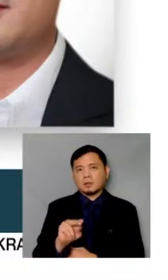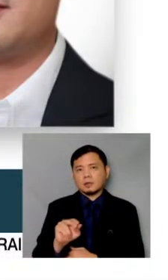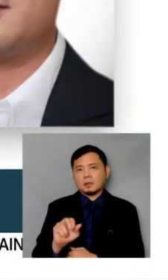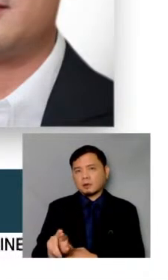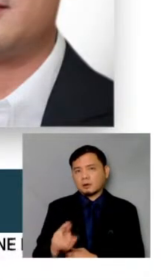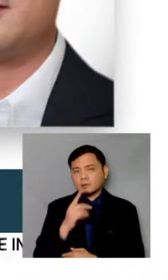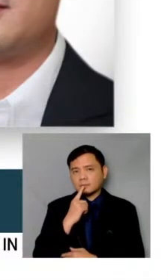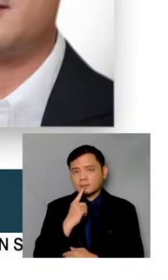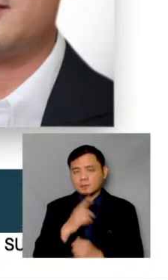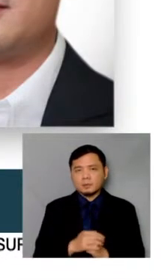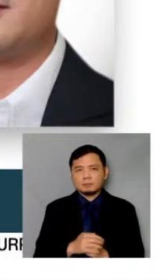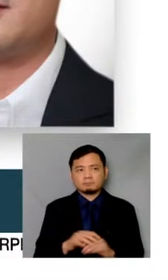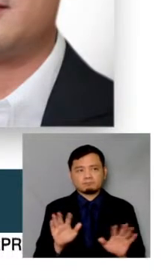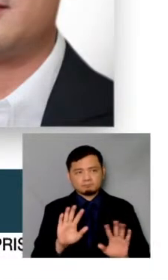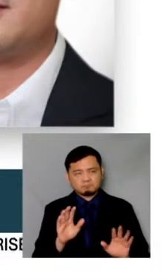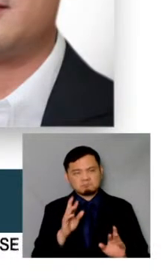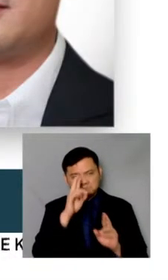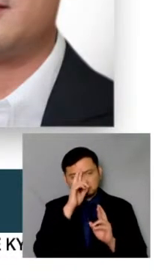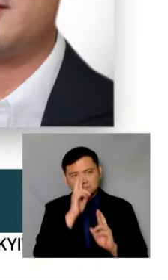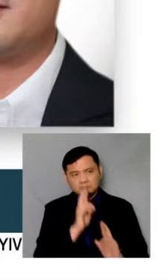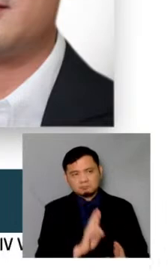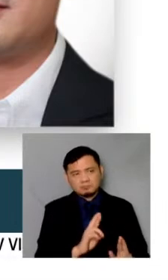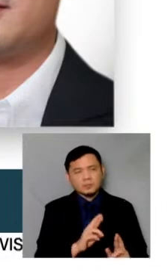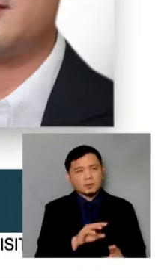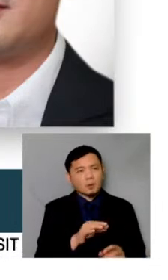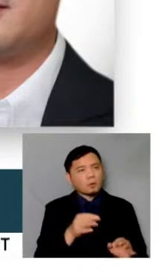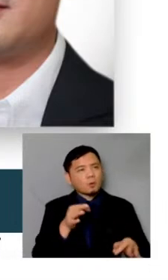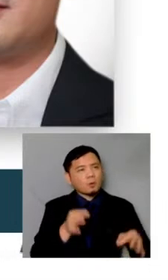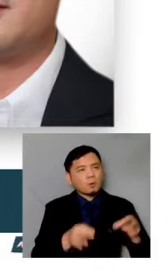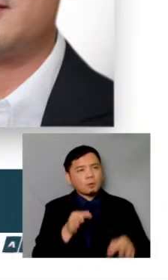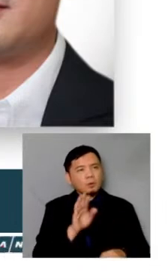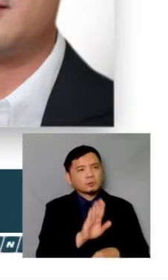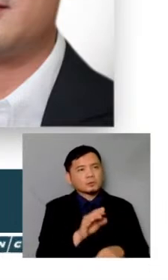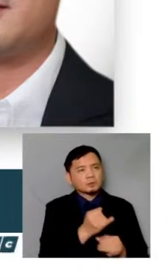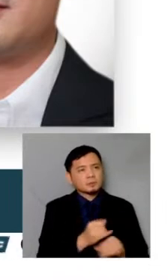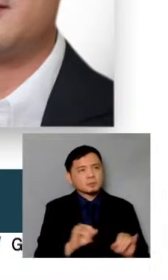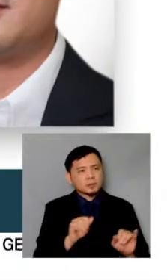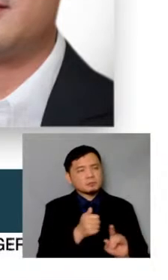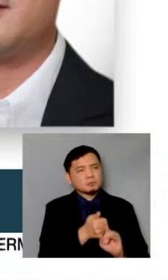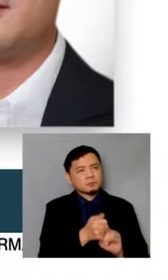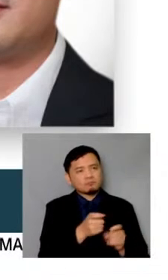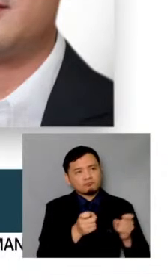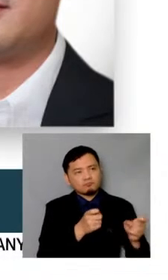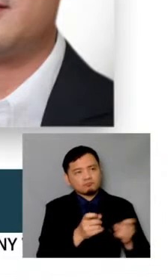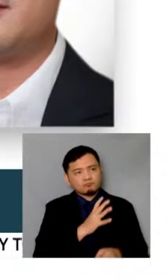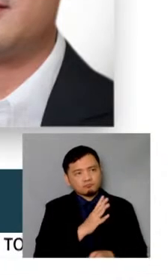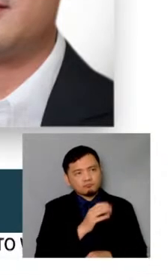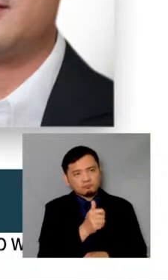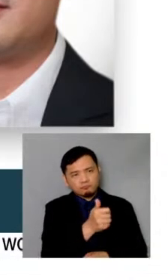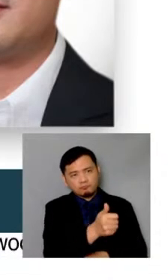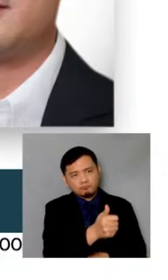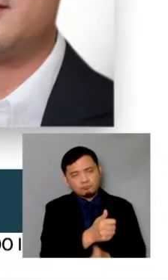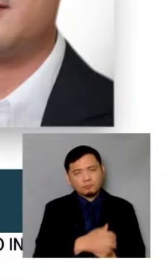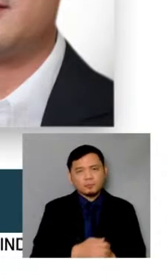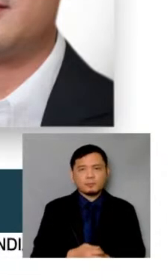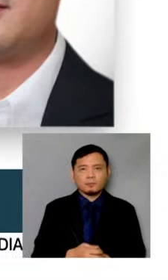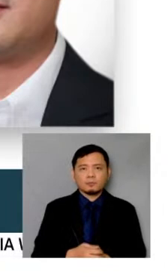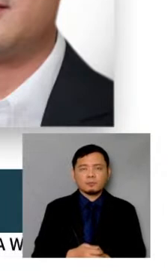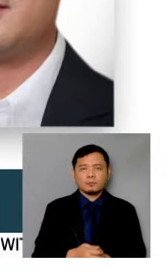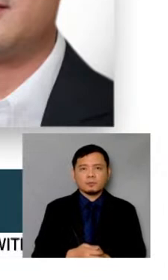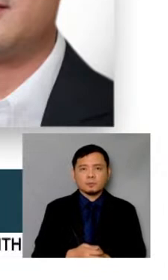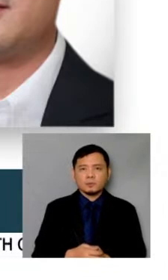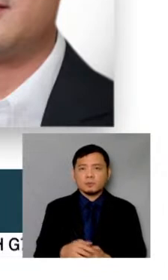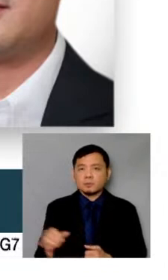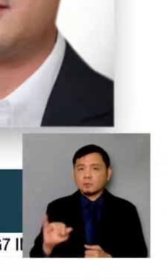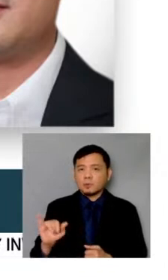Malacanang respects the independence of the court handling the senator's case. The palace also expresses its trust the Department of Justice